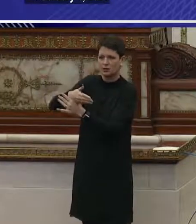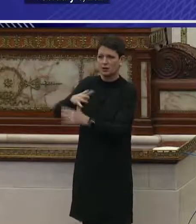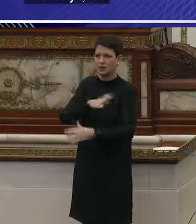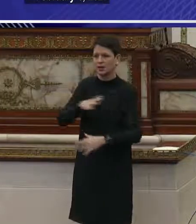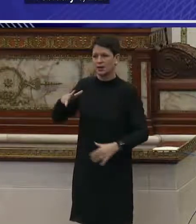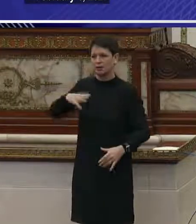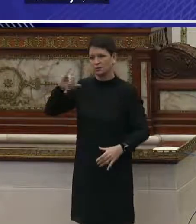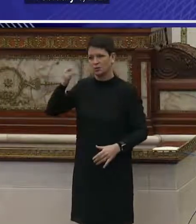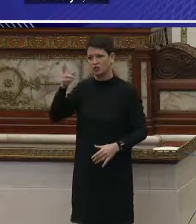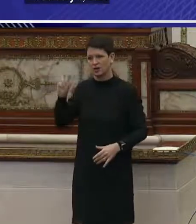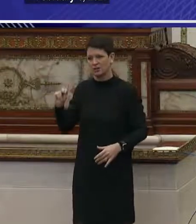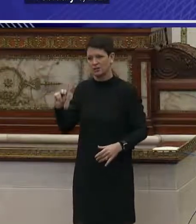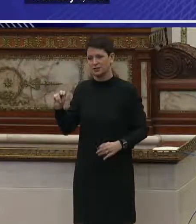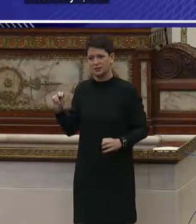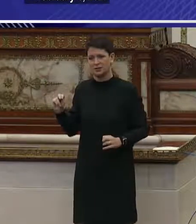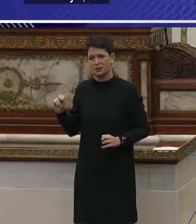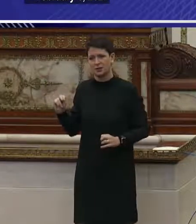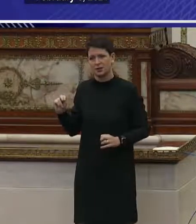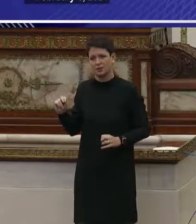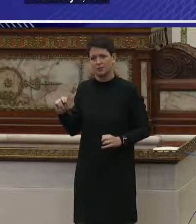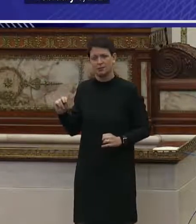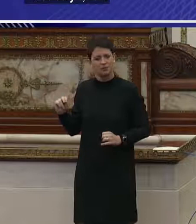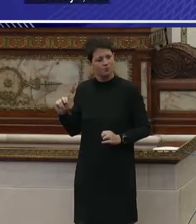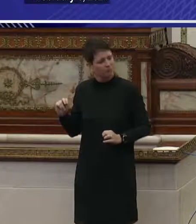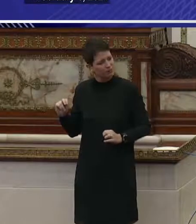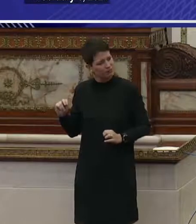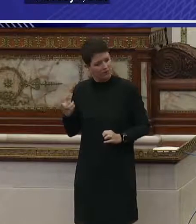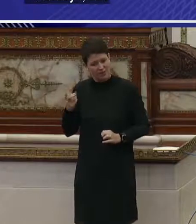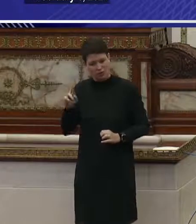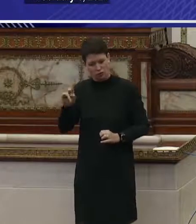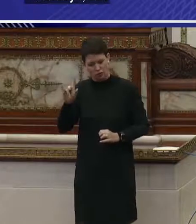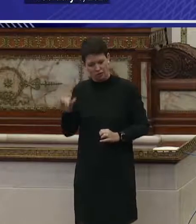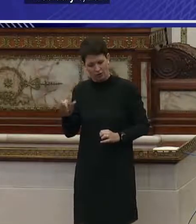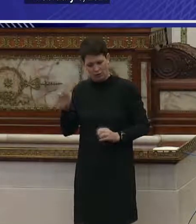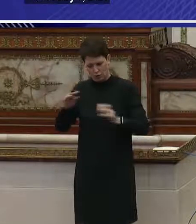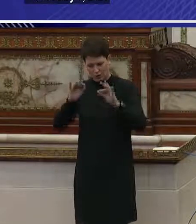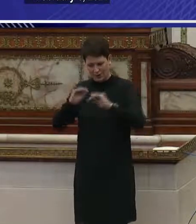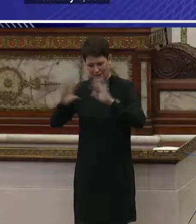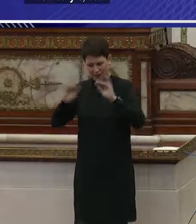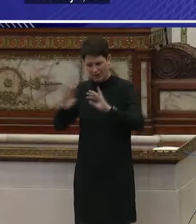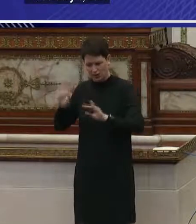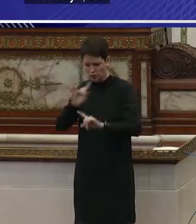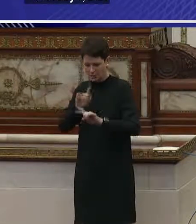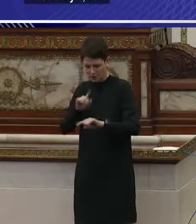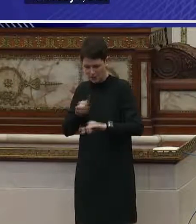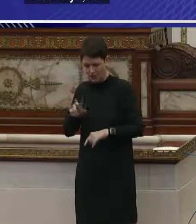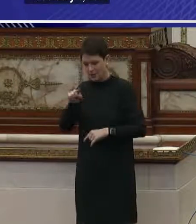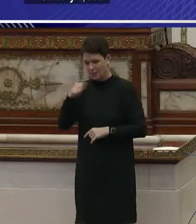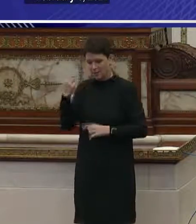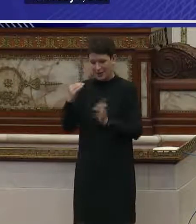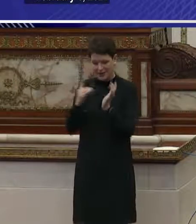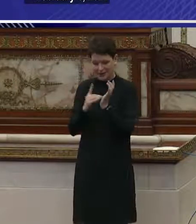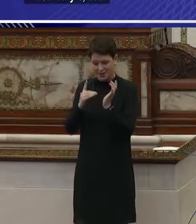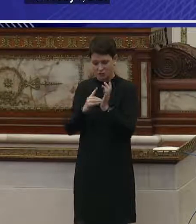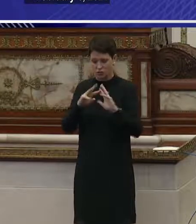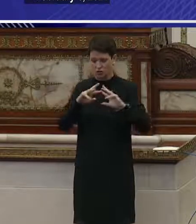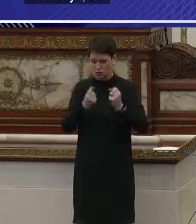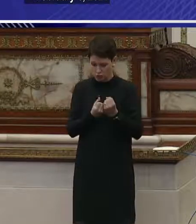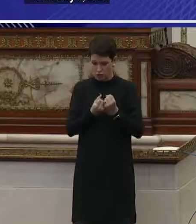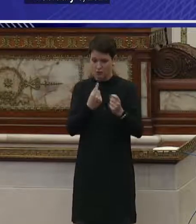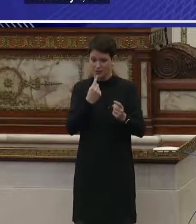Councilman Johnson. Point of information, yes, Ms. Chair. Dr. Farley, can you just clarify your response? Did the Black Doctors